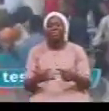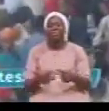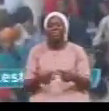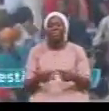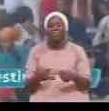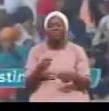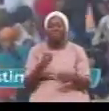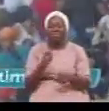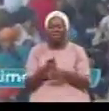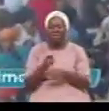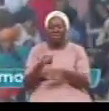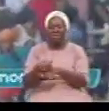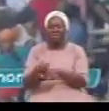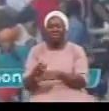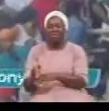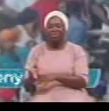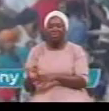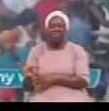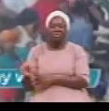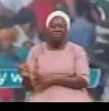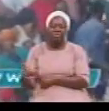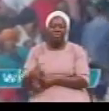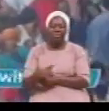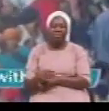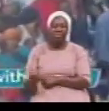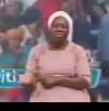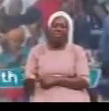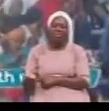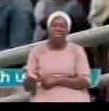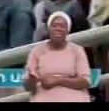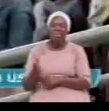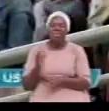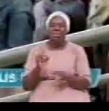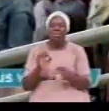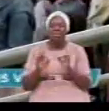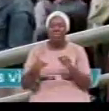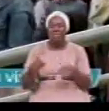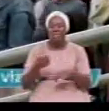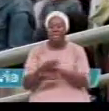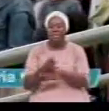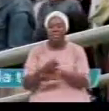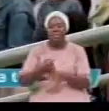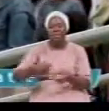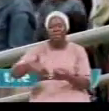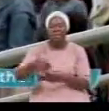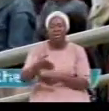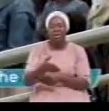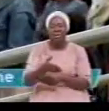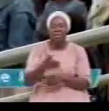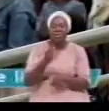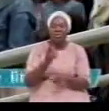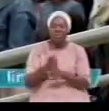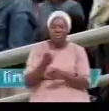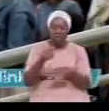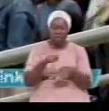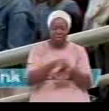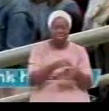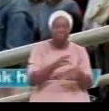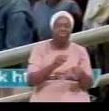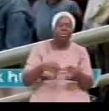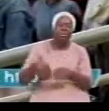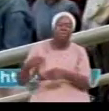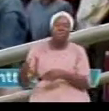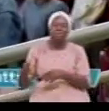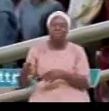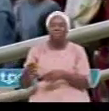Just direct them. If the counselors are around them, kindly bring them quickly to the left-hand side of the stage.